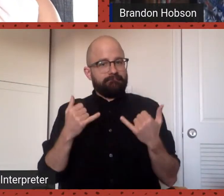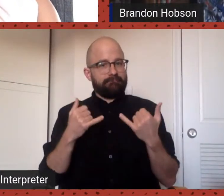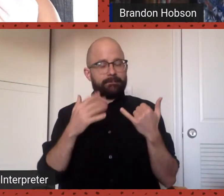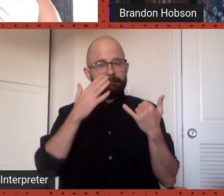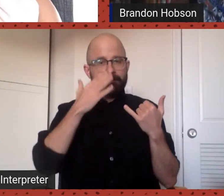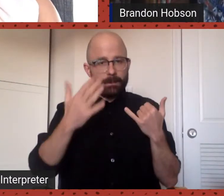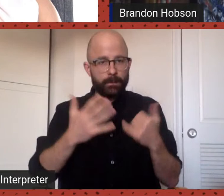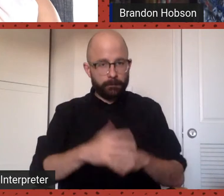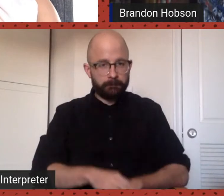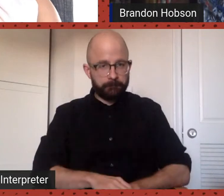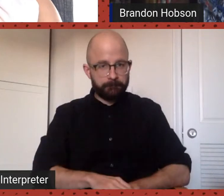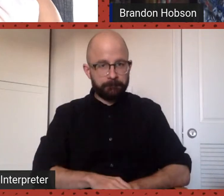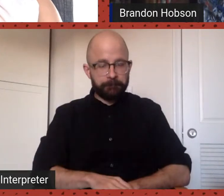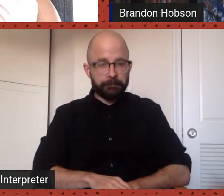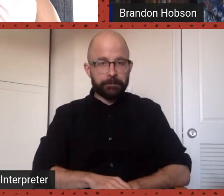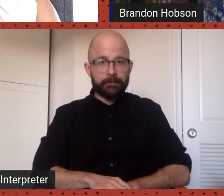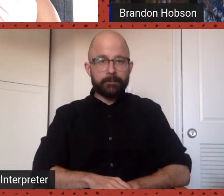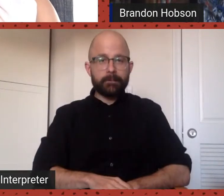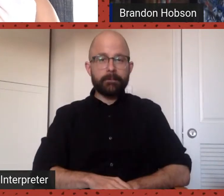I